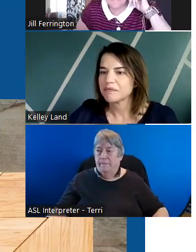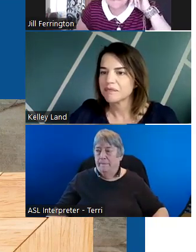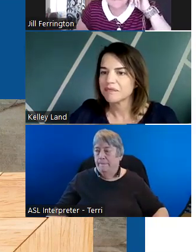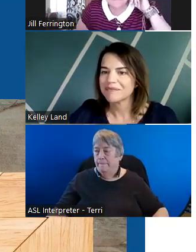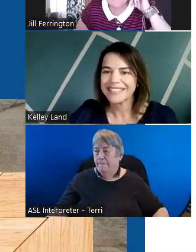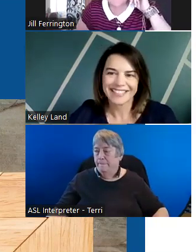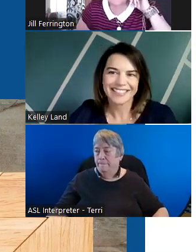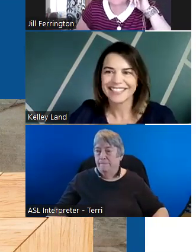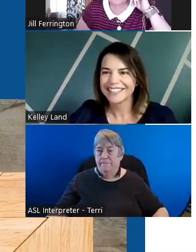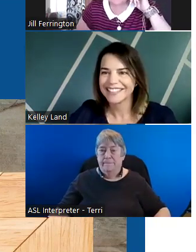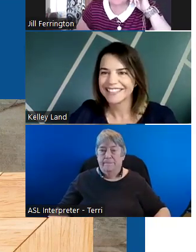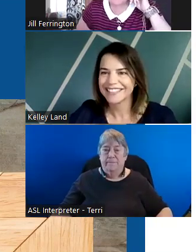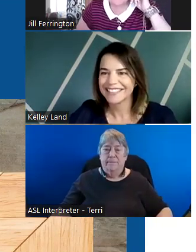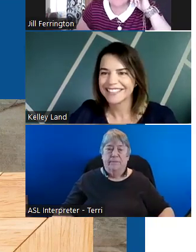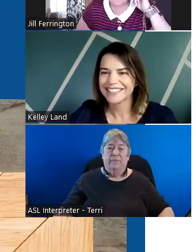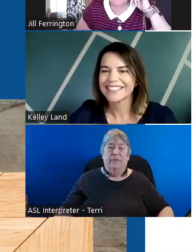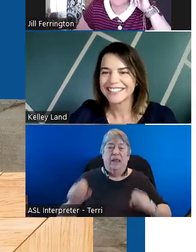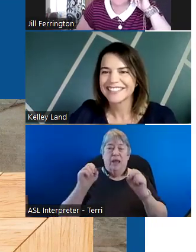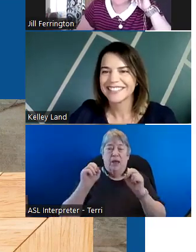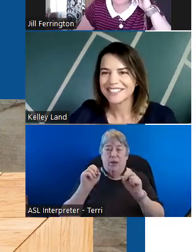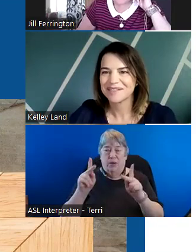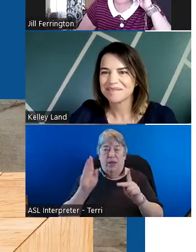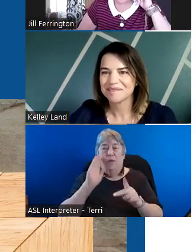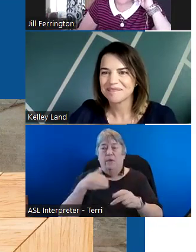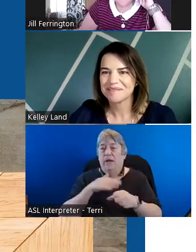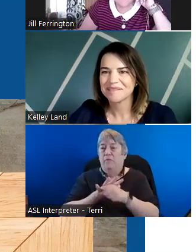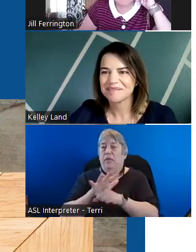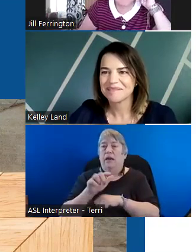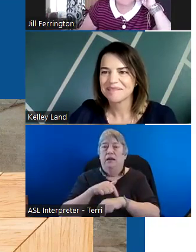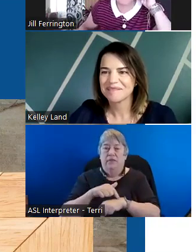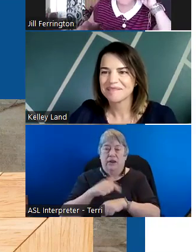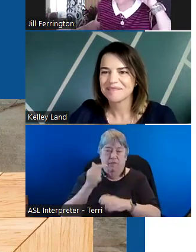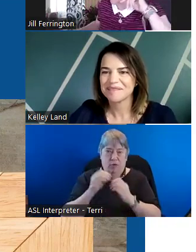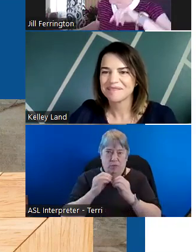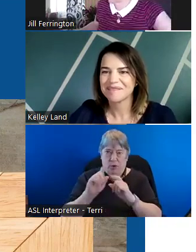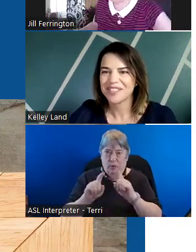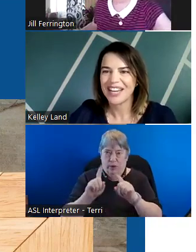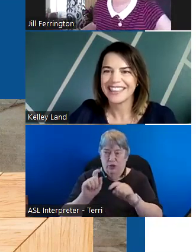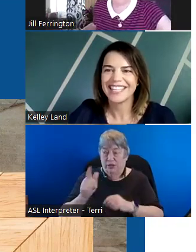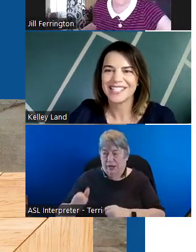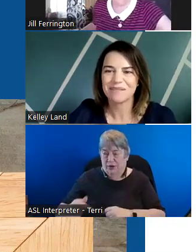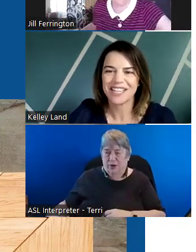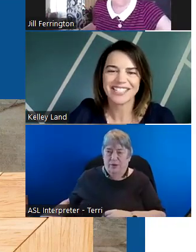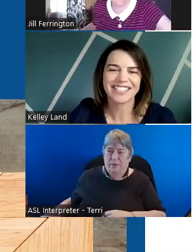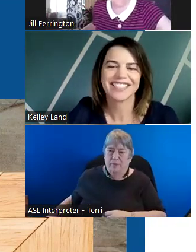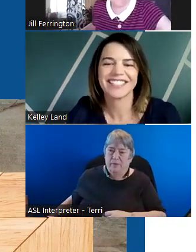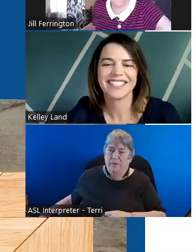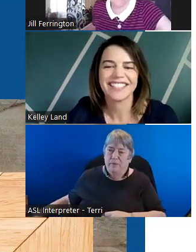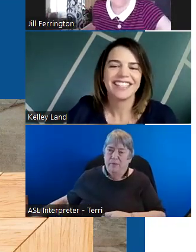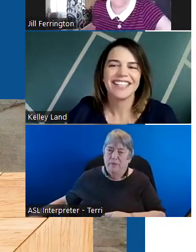All right. Well, it sounds good because there'll be plenty of time for more questions later. So Kelly, I'm going to hand it off to you. Great. Thanks so